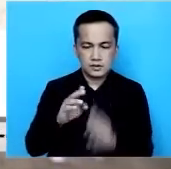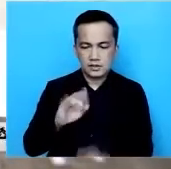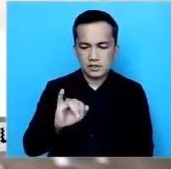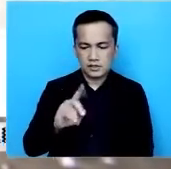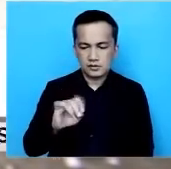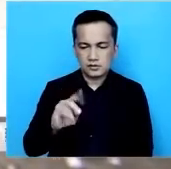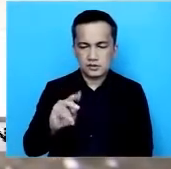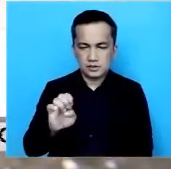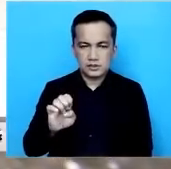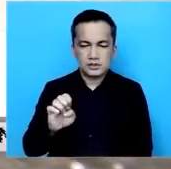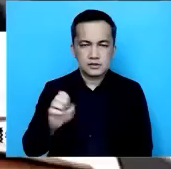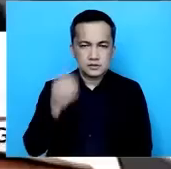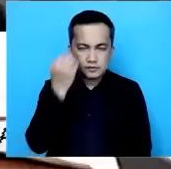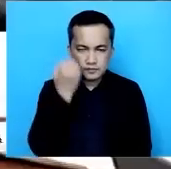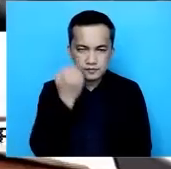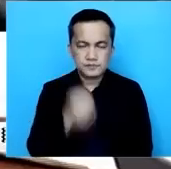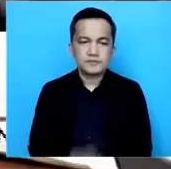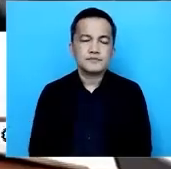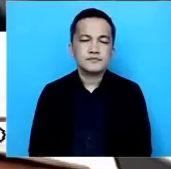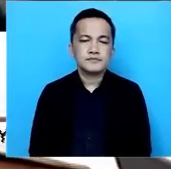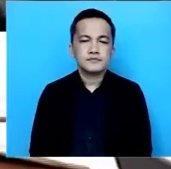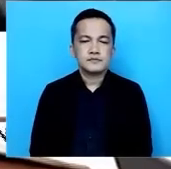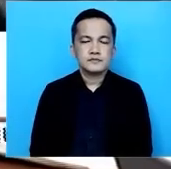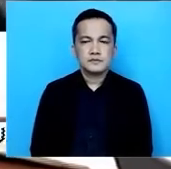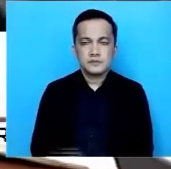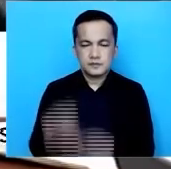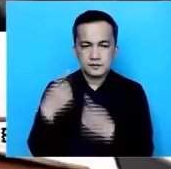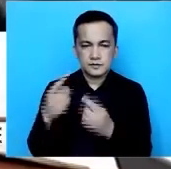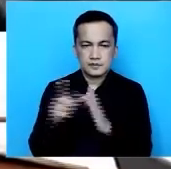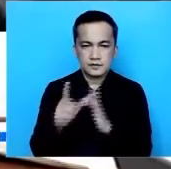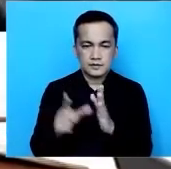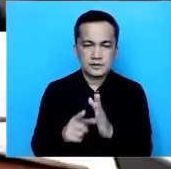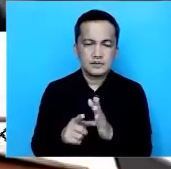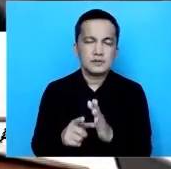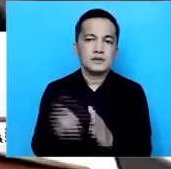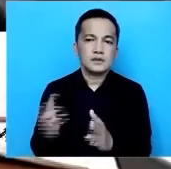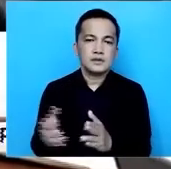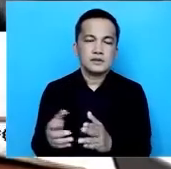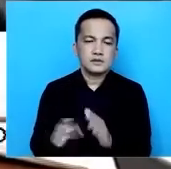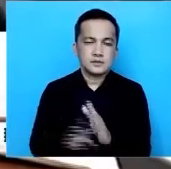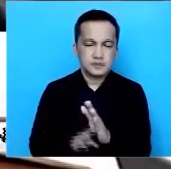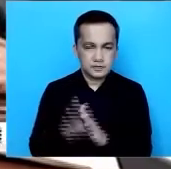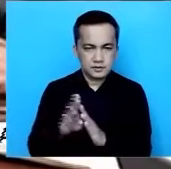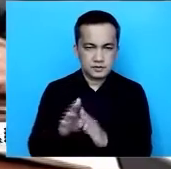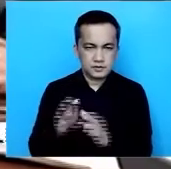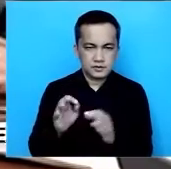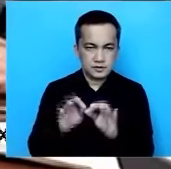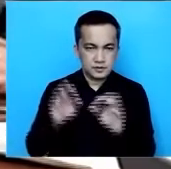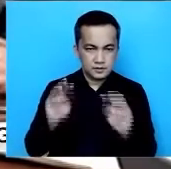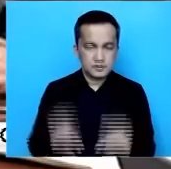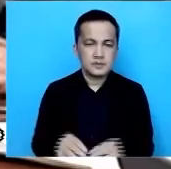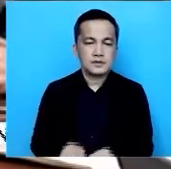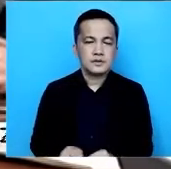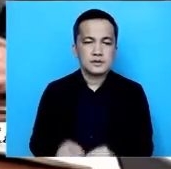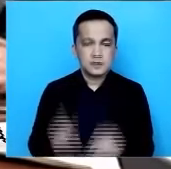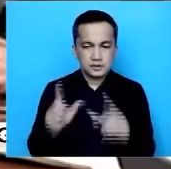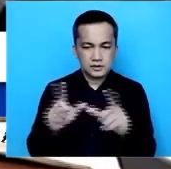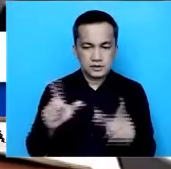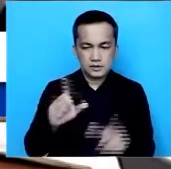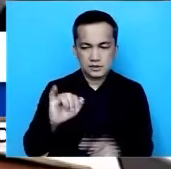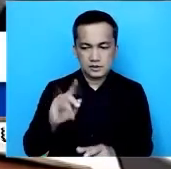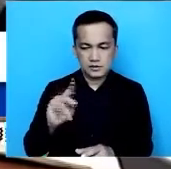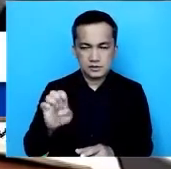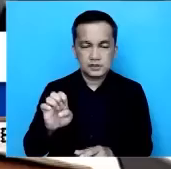deficiency. During the time when the law is being developed or formulated, the level of iodine deficiency